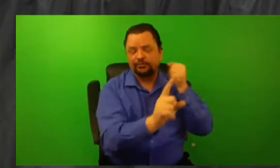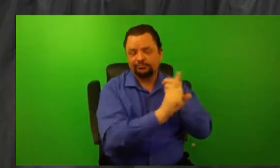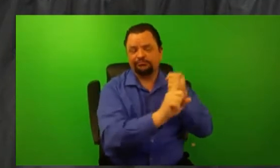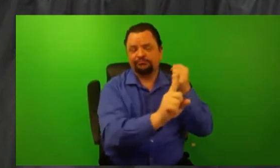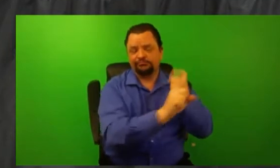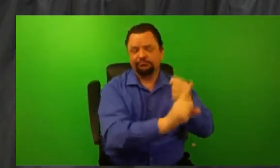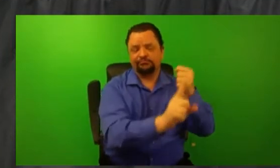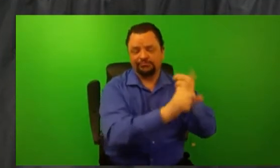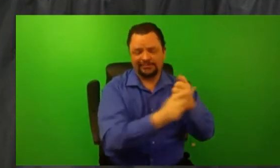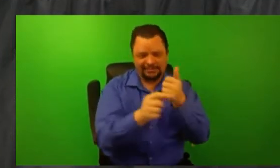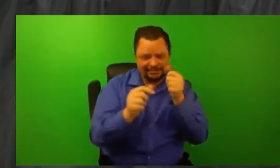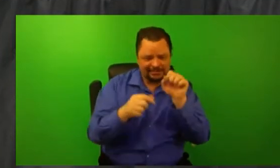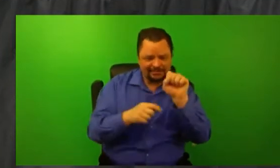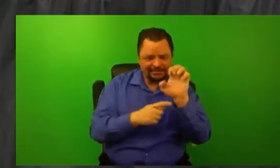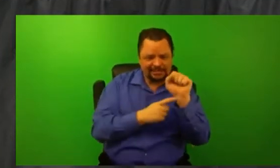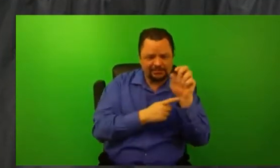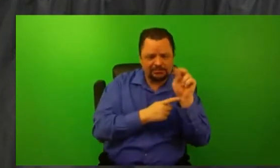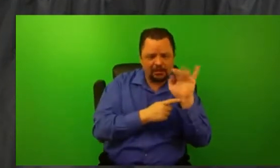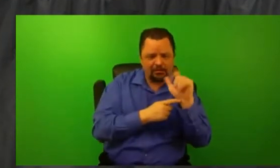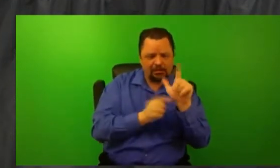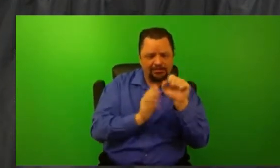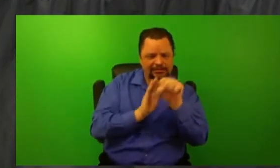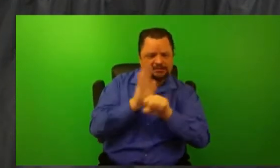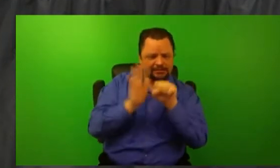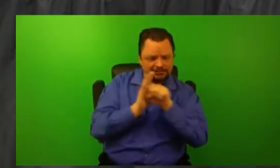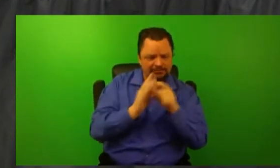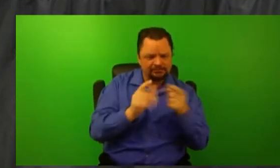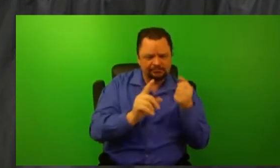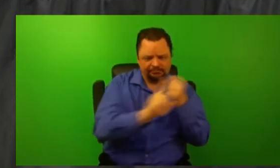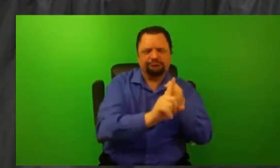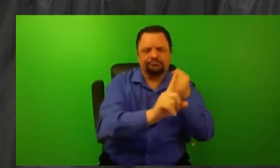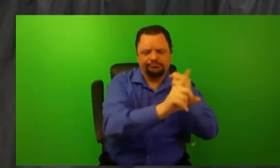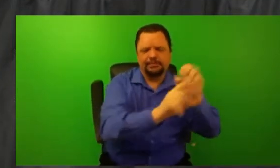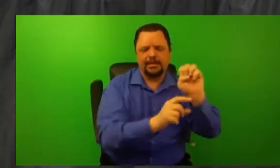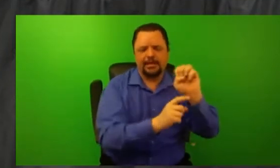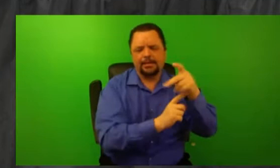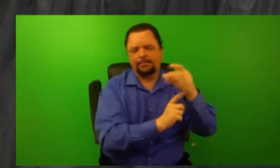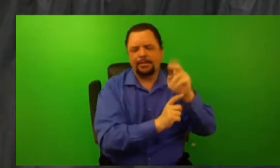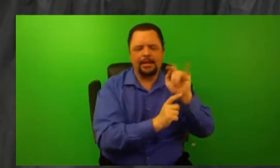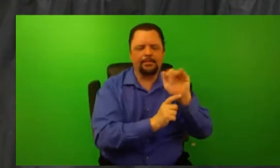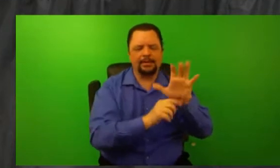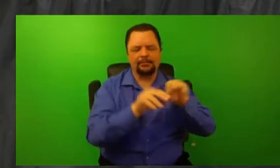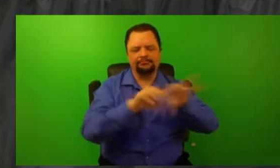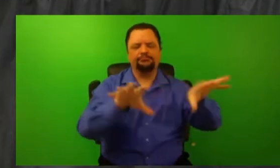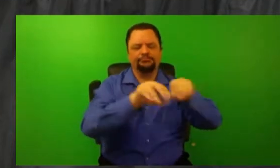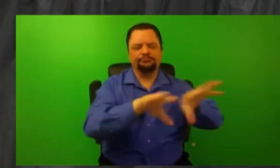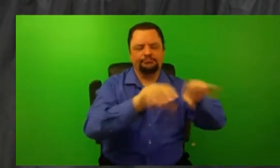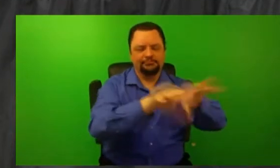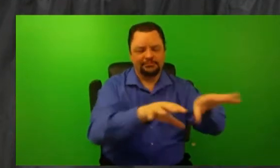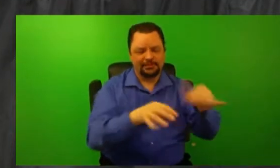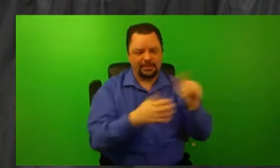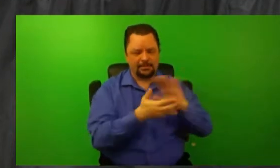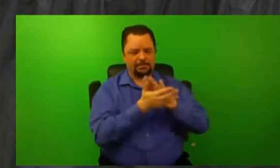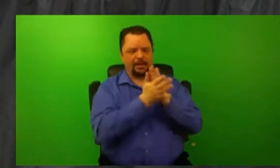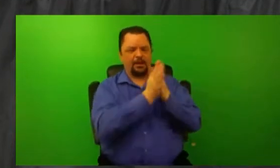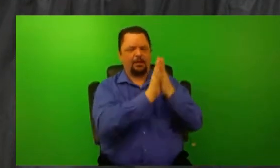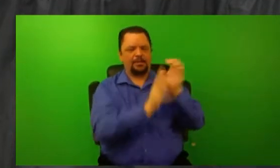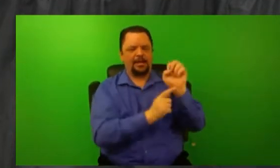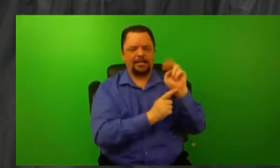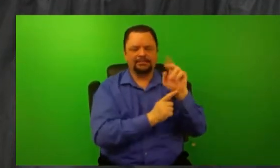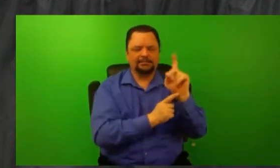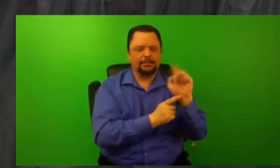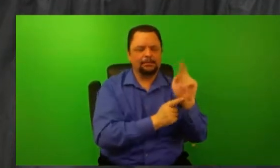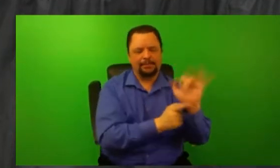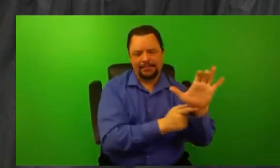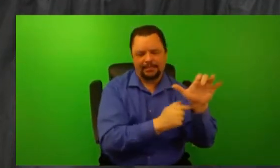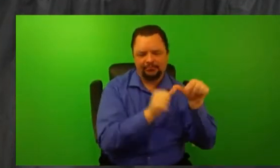So I think we can begin to, I'm not waving the checkered flag and say we're finished, but I think that